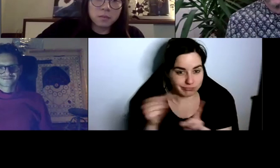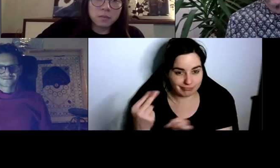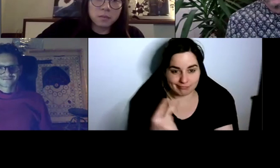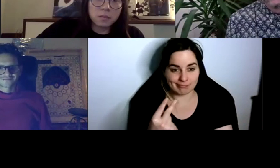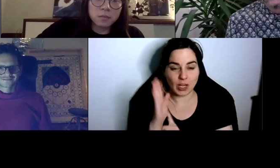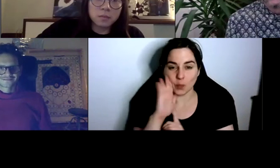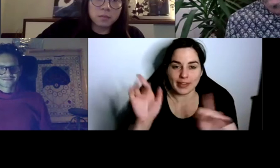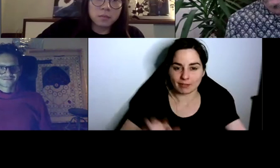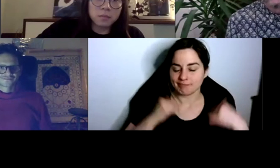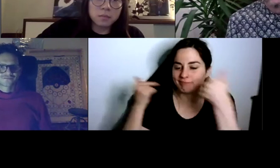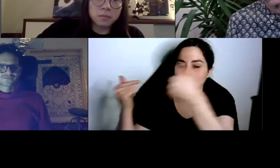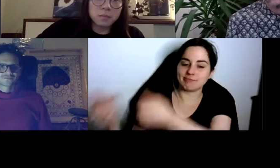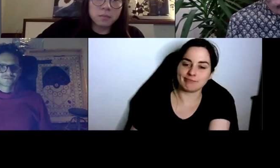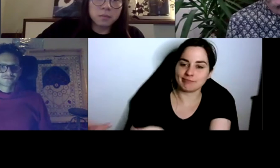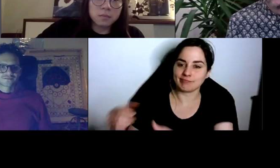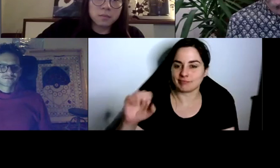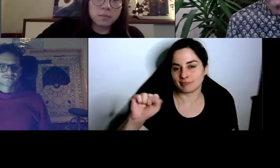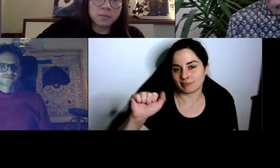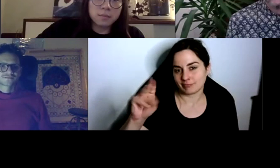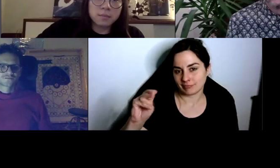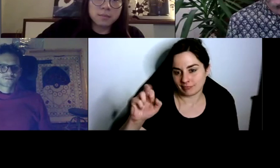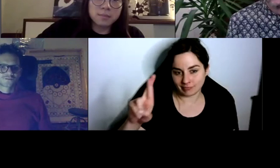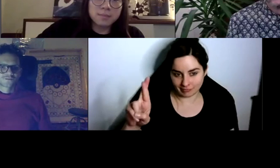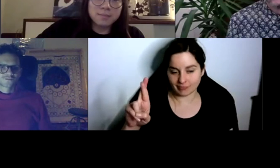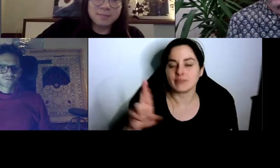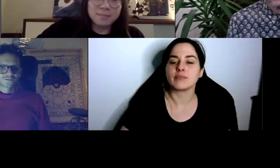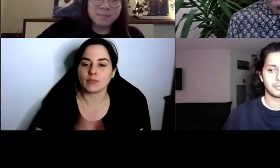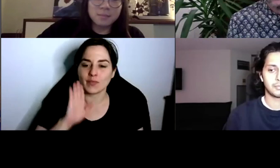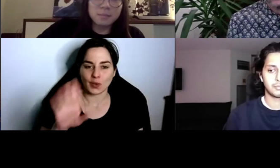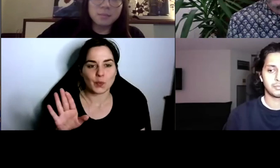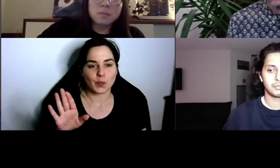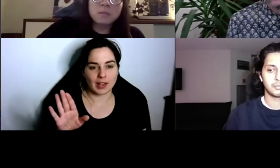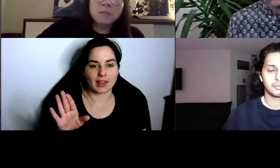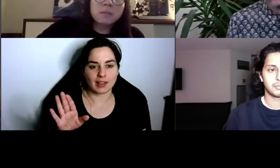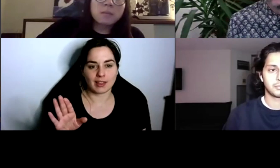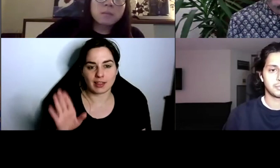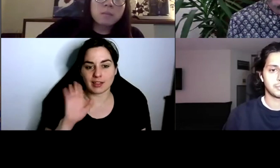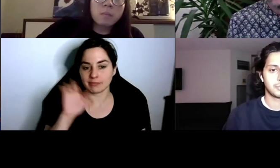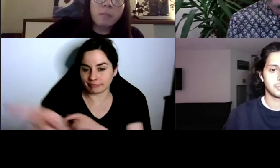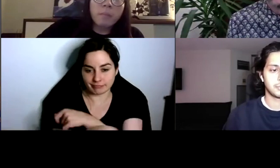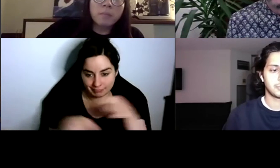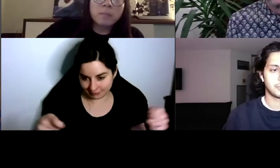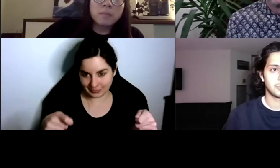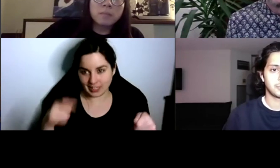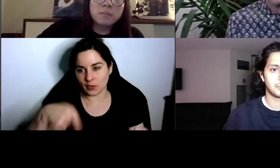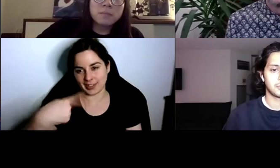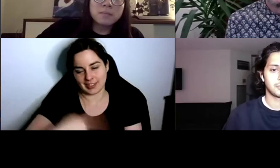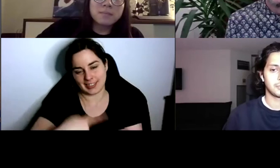pass it over to Samir, who will be conducting the wrap up to this